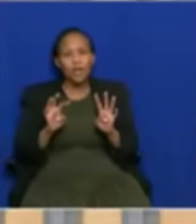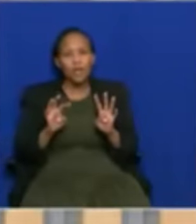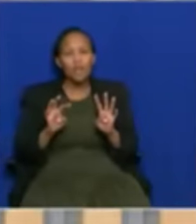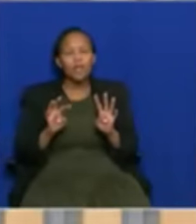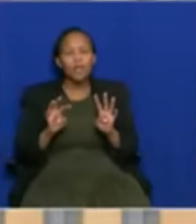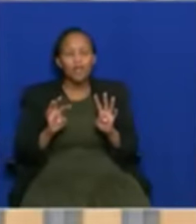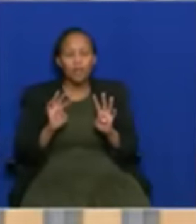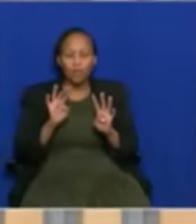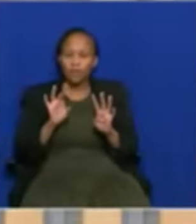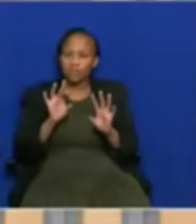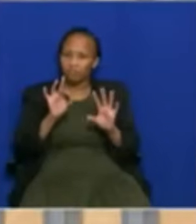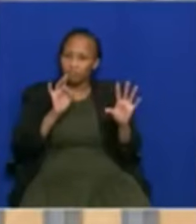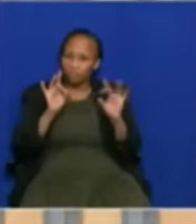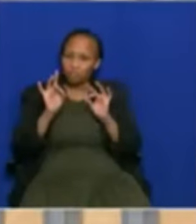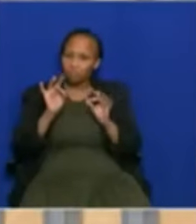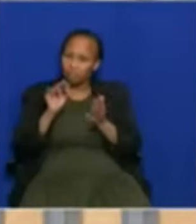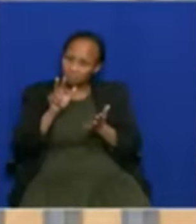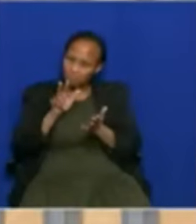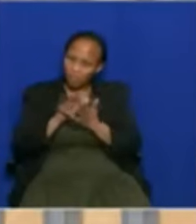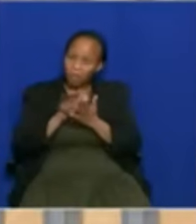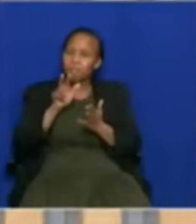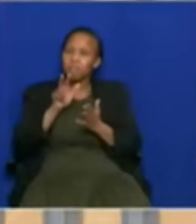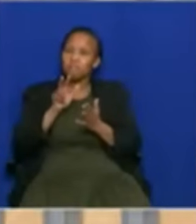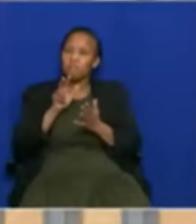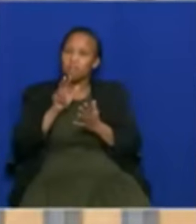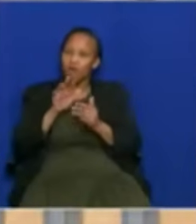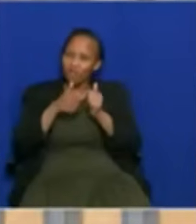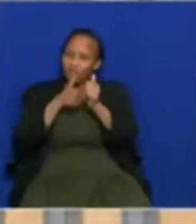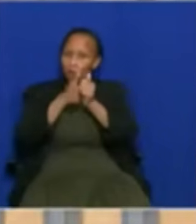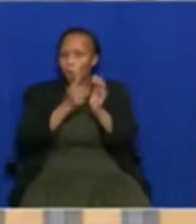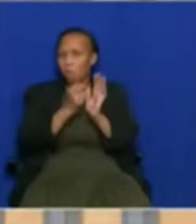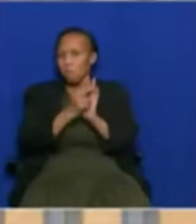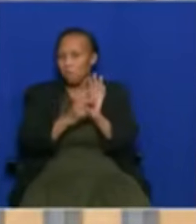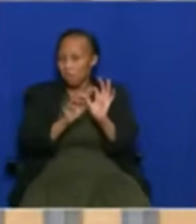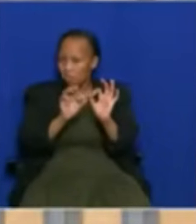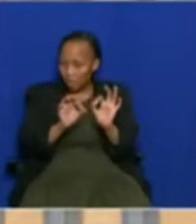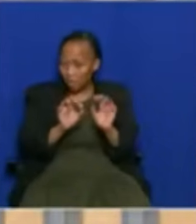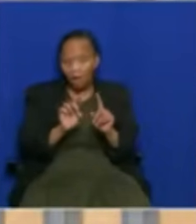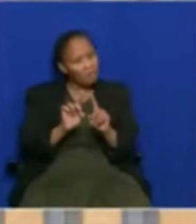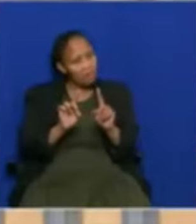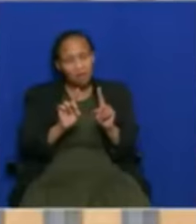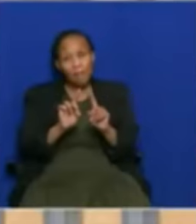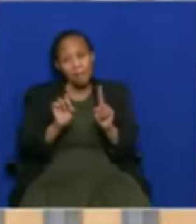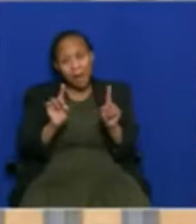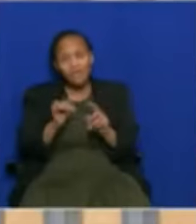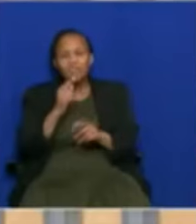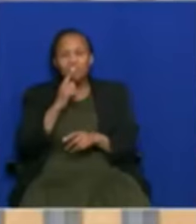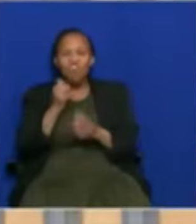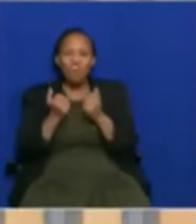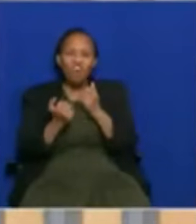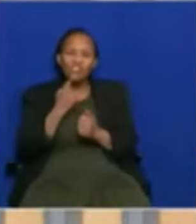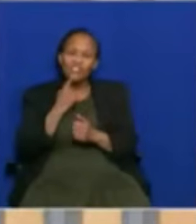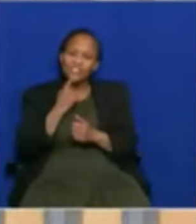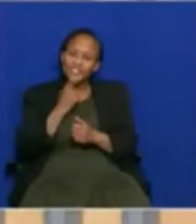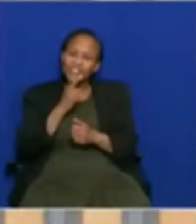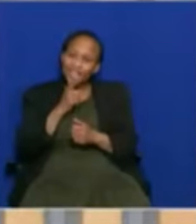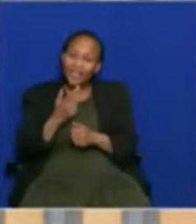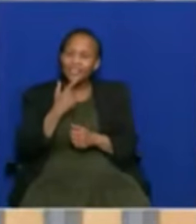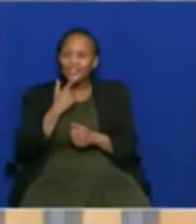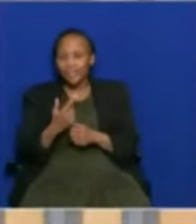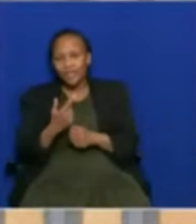that. What you are saying to the court is, he appointed the panel, look who is there, look who is not